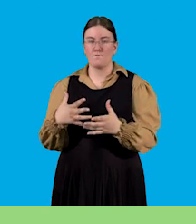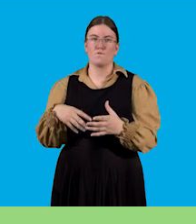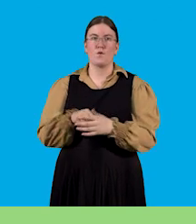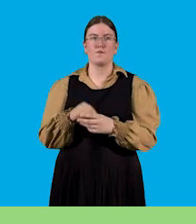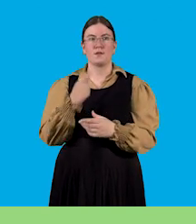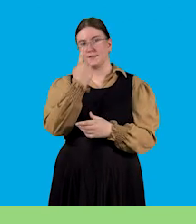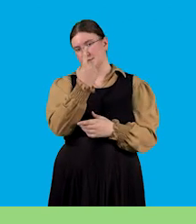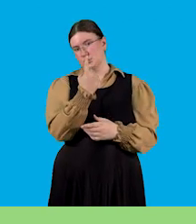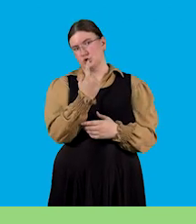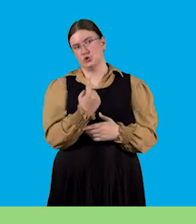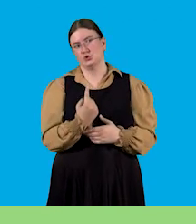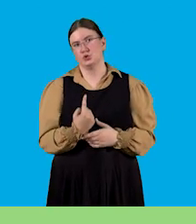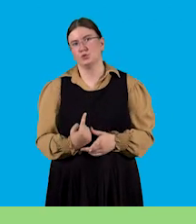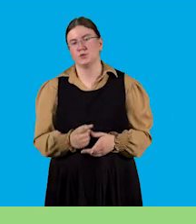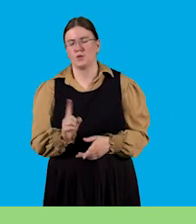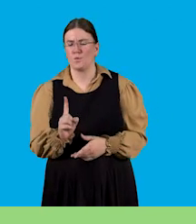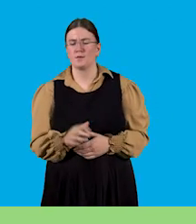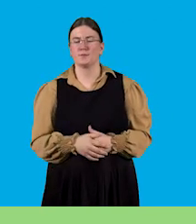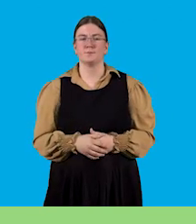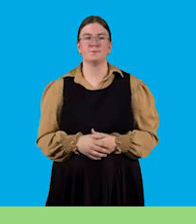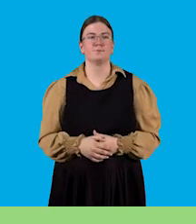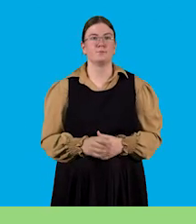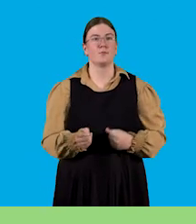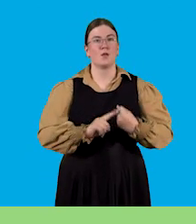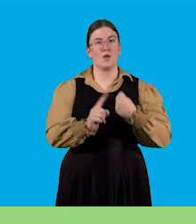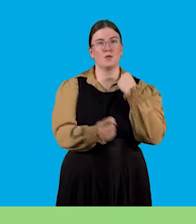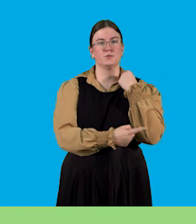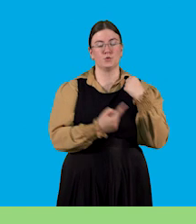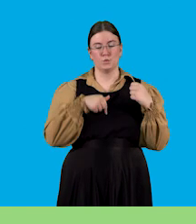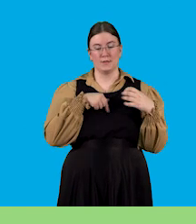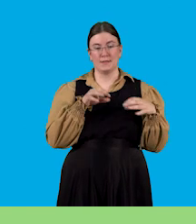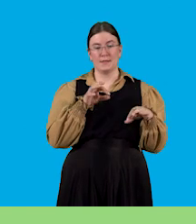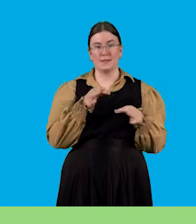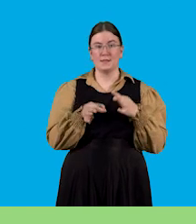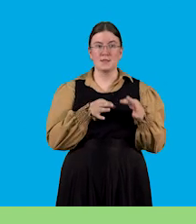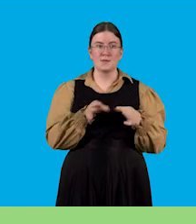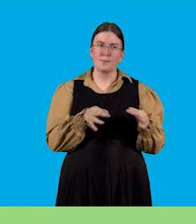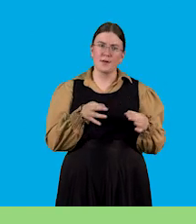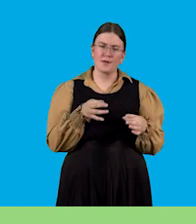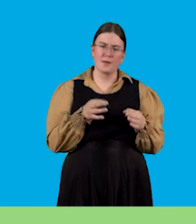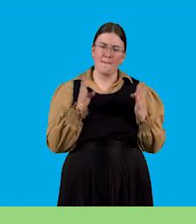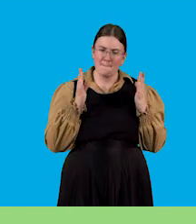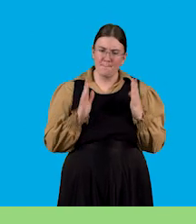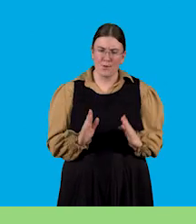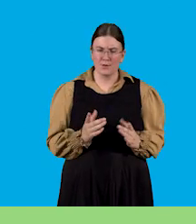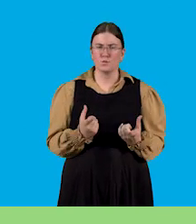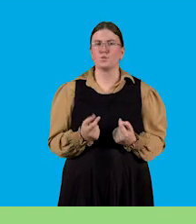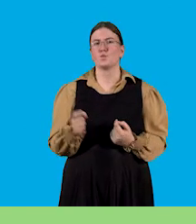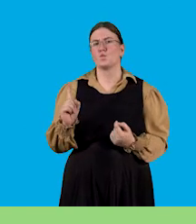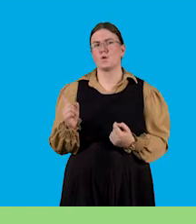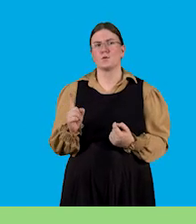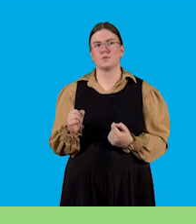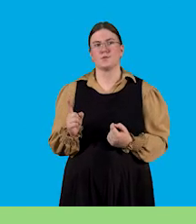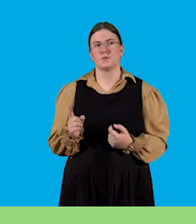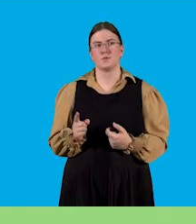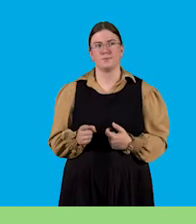of the situations that have been given. And lastly, we are supposed to mention how you would